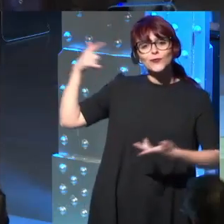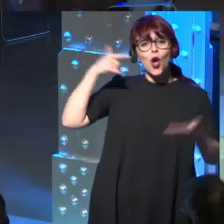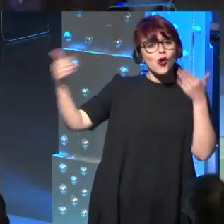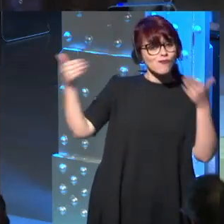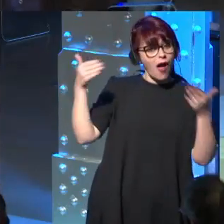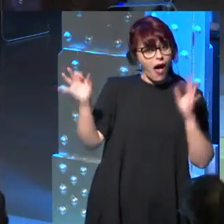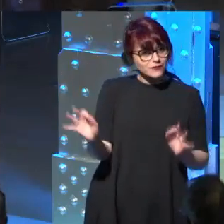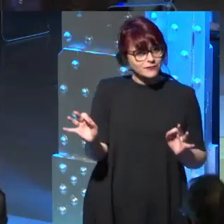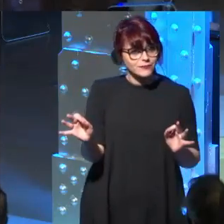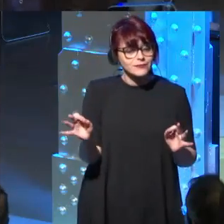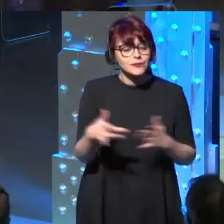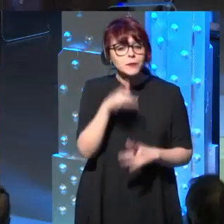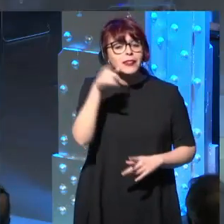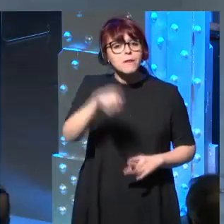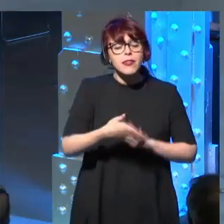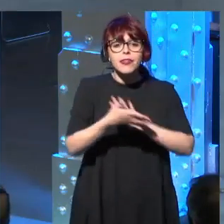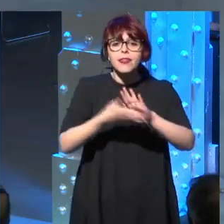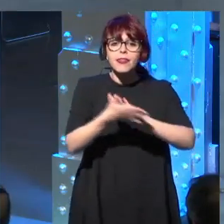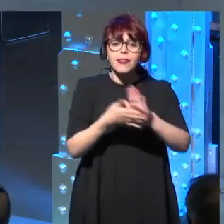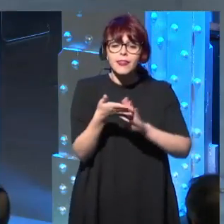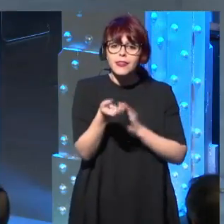these myths are still around.